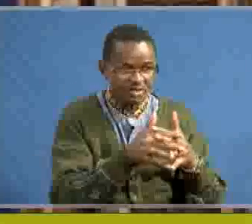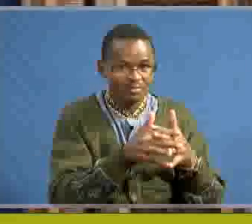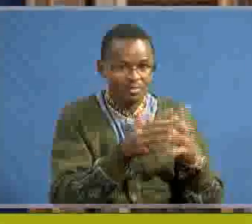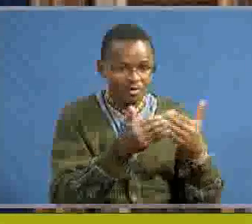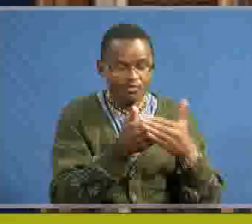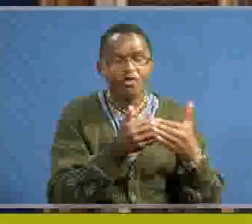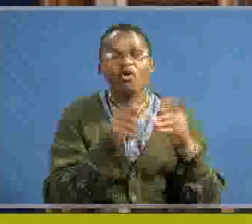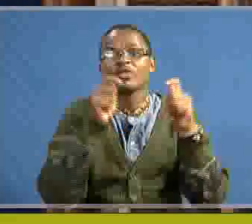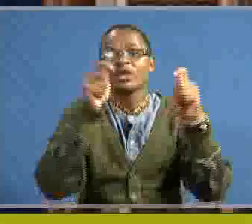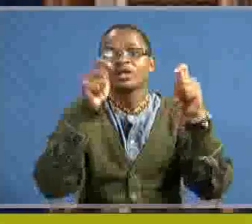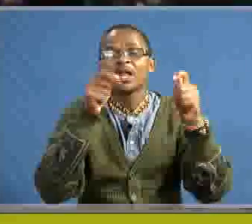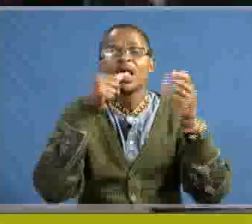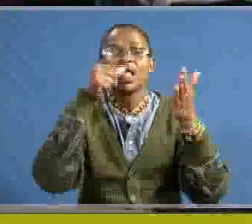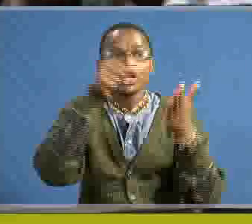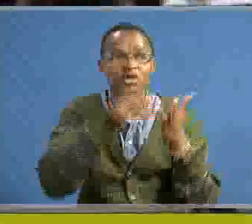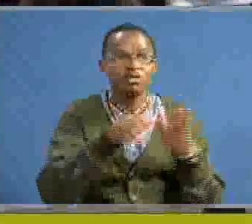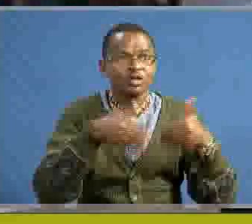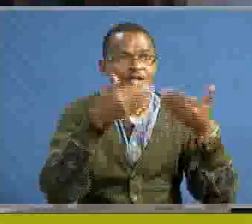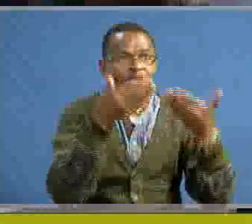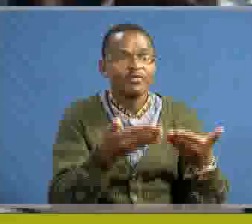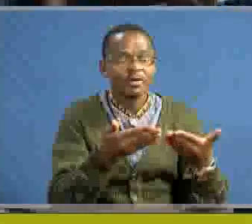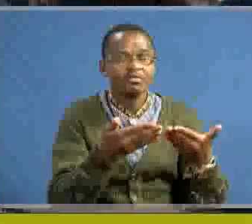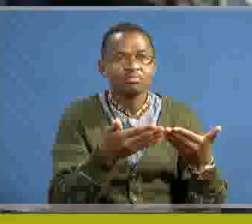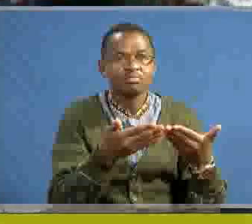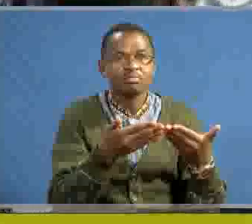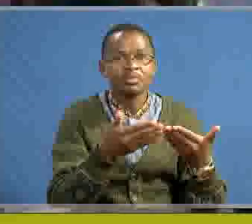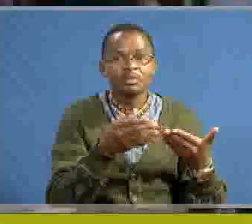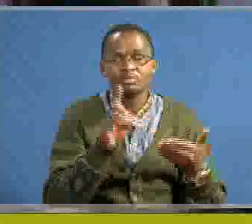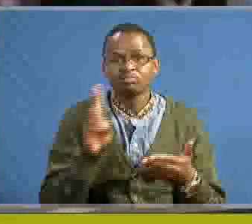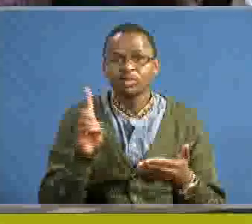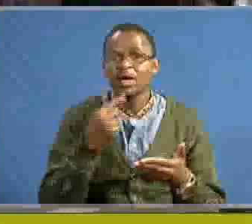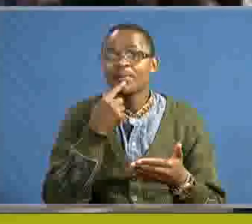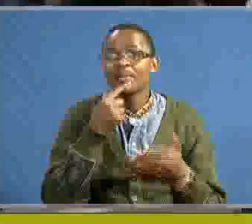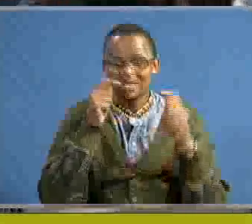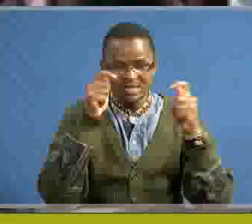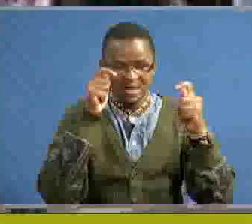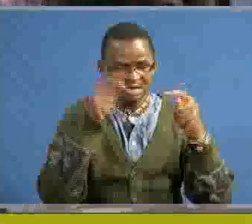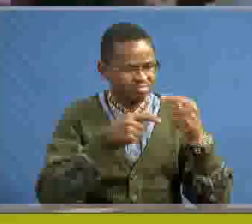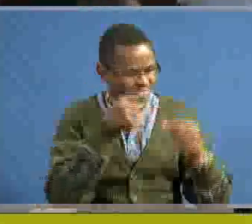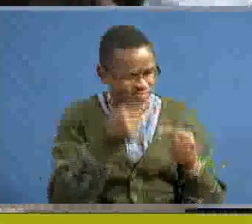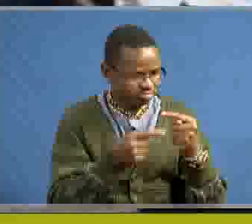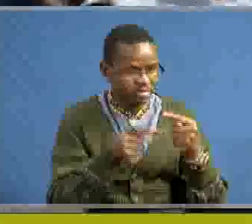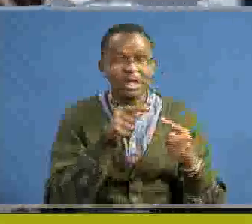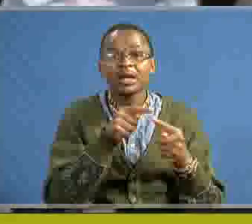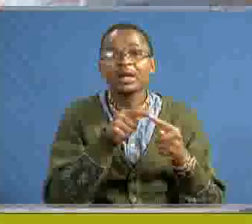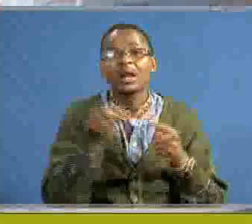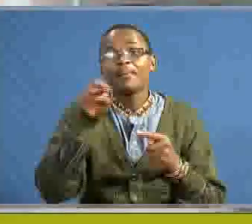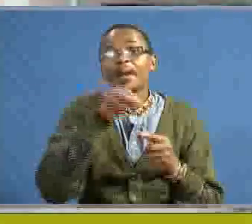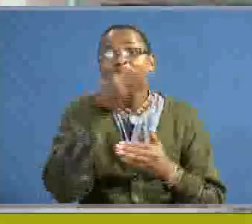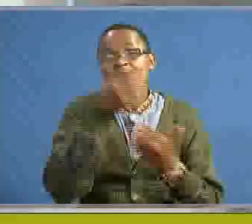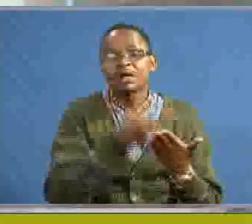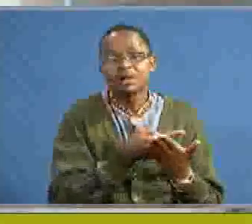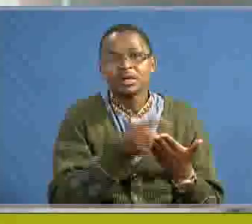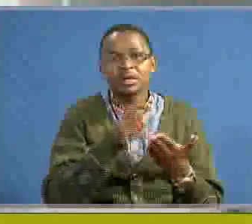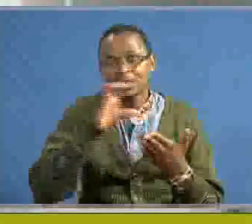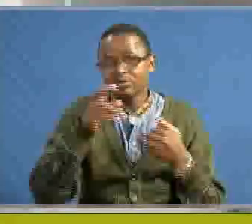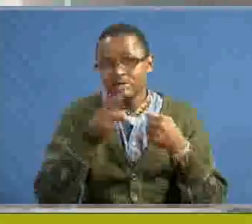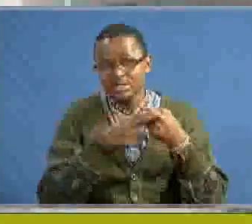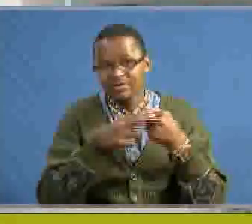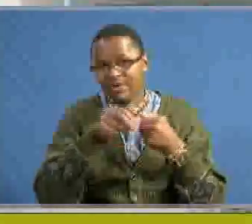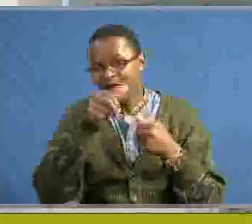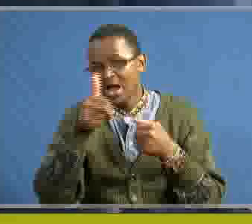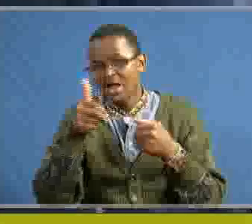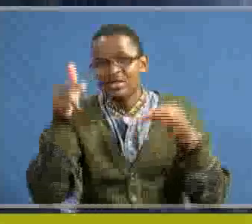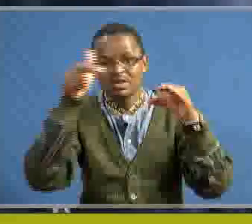strikes notices were given and Potomac 1 gamma battle products a key animator - Utley Isle County several